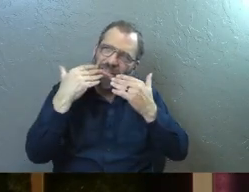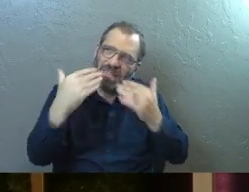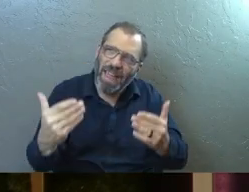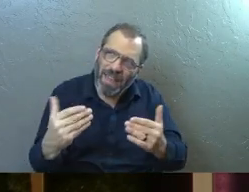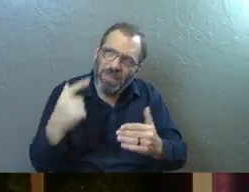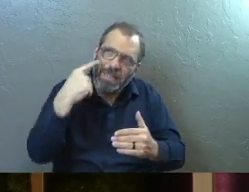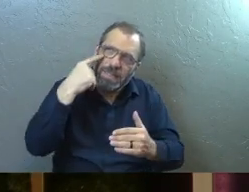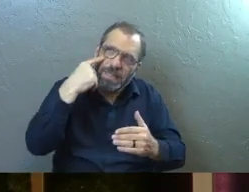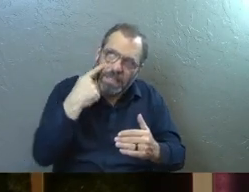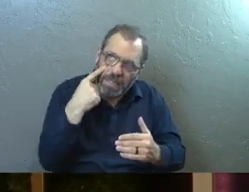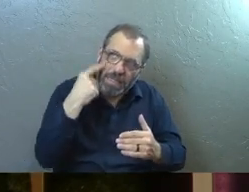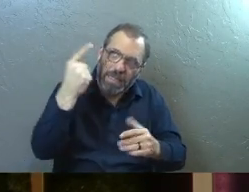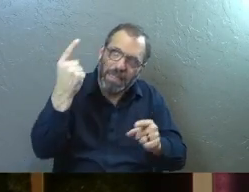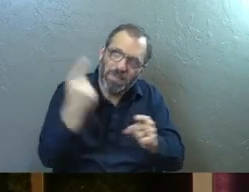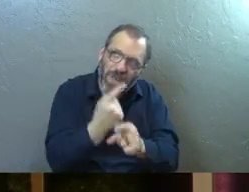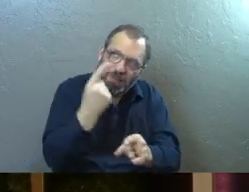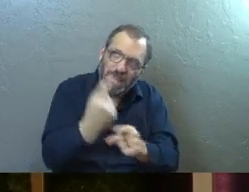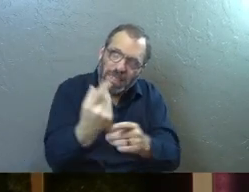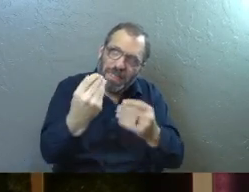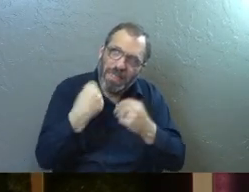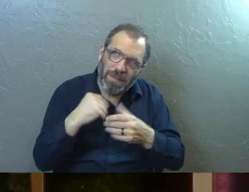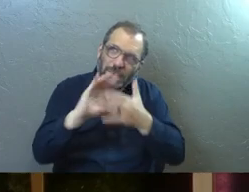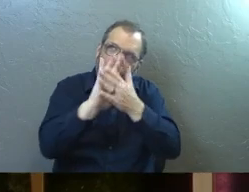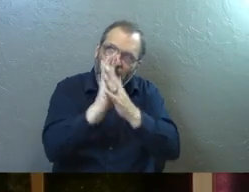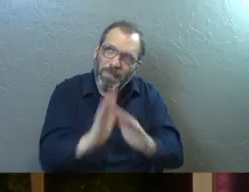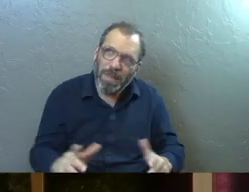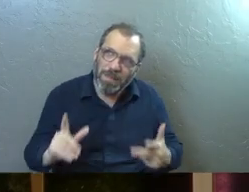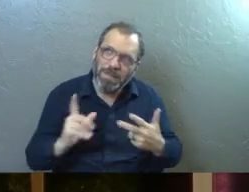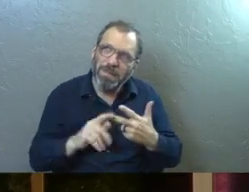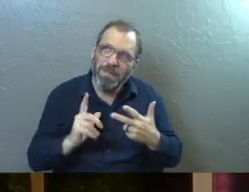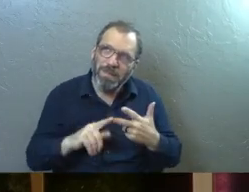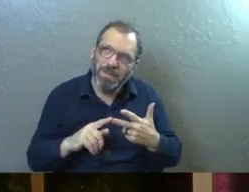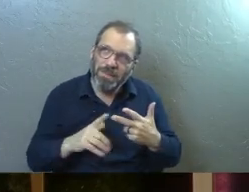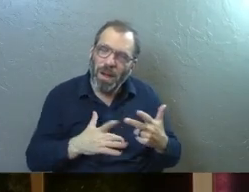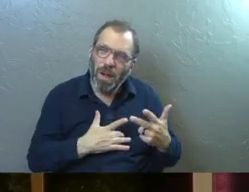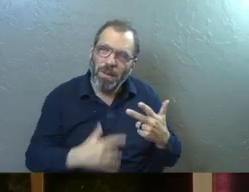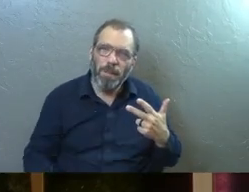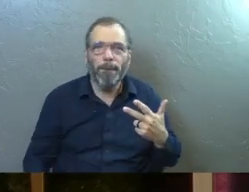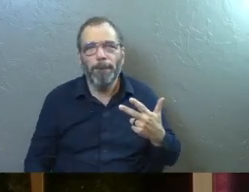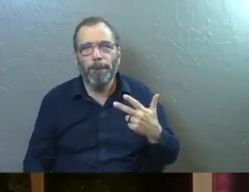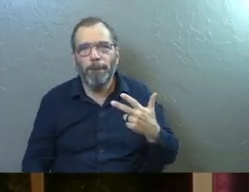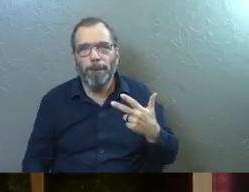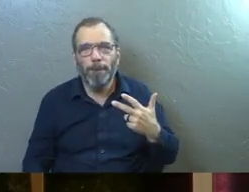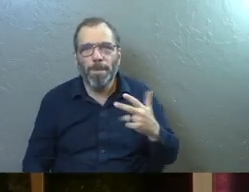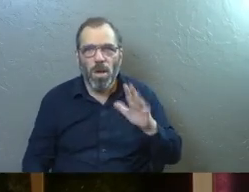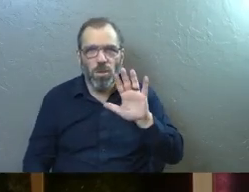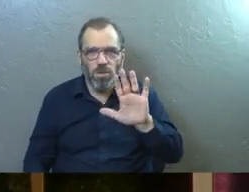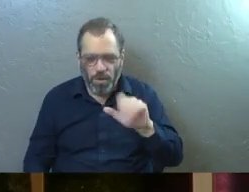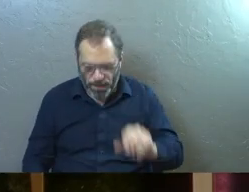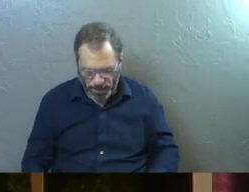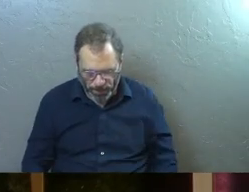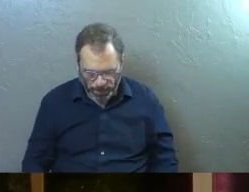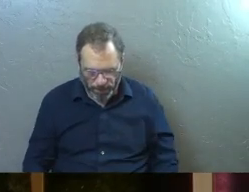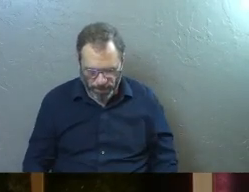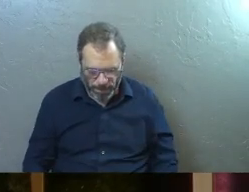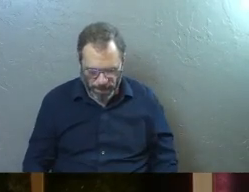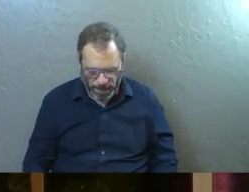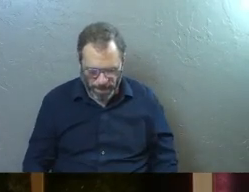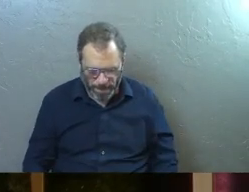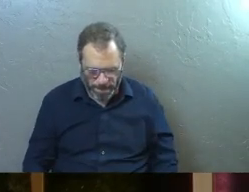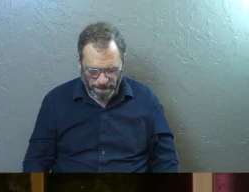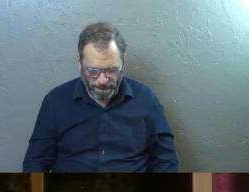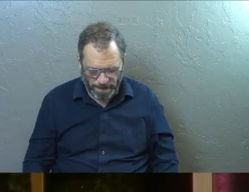she's seen God's faithfulness, and it gives her peace, and she treasures those things in her heart. And so to end right here, I wanted to just